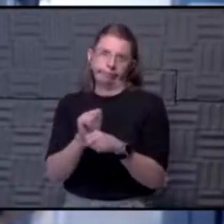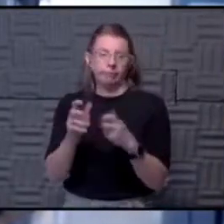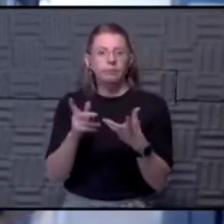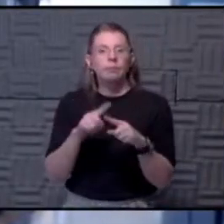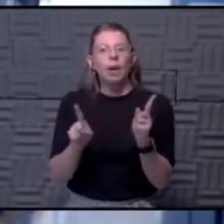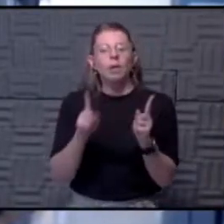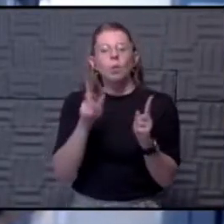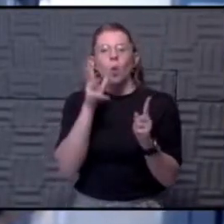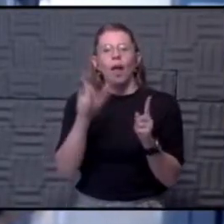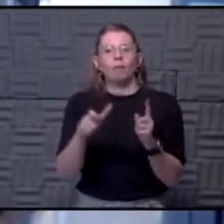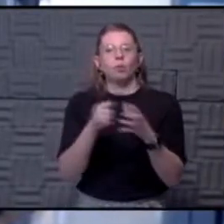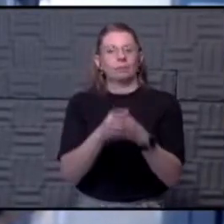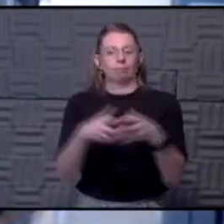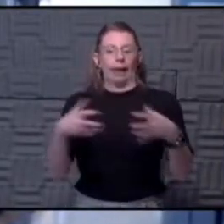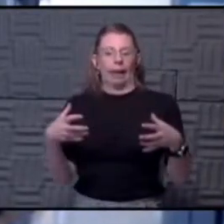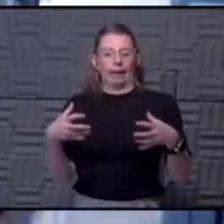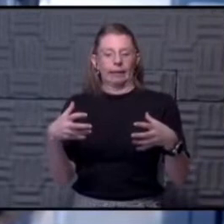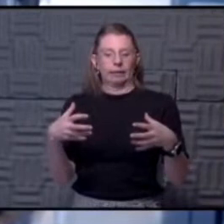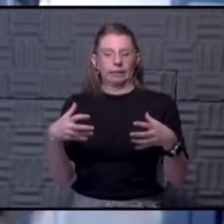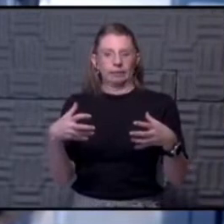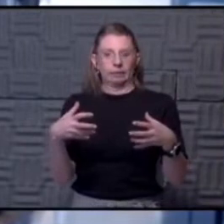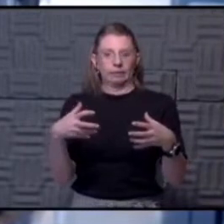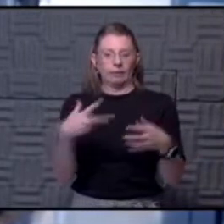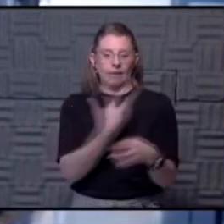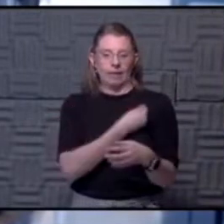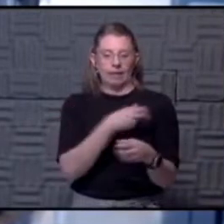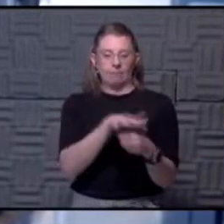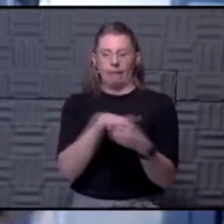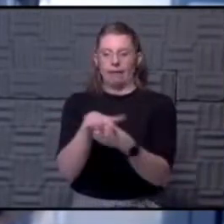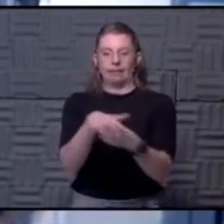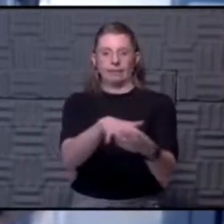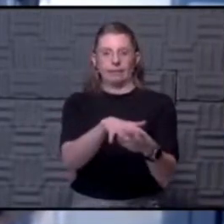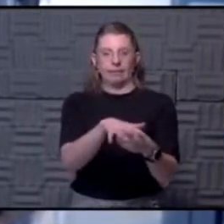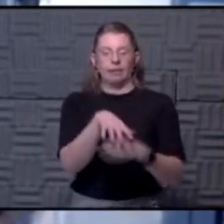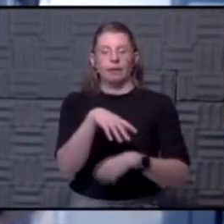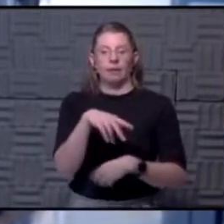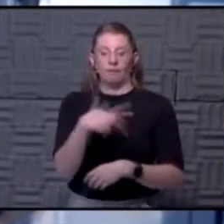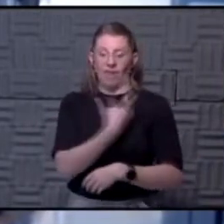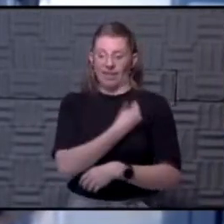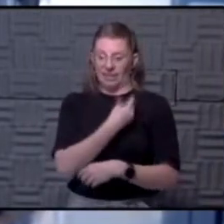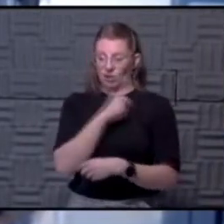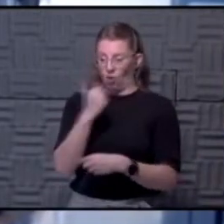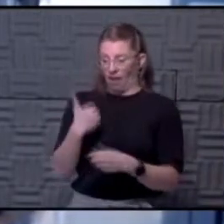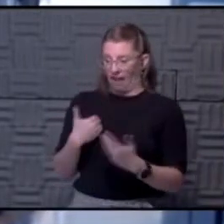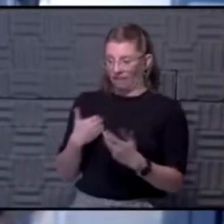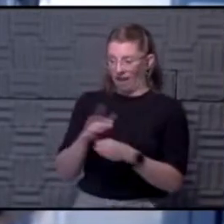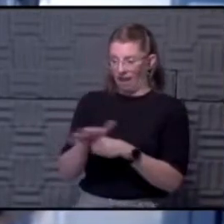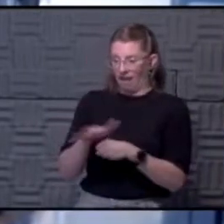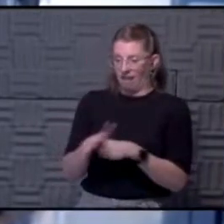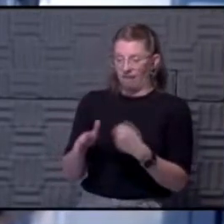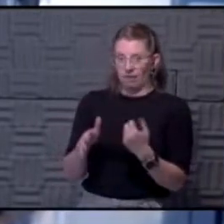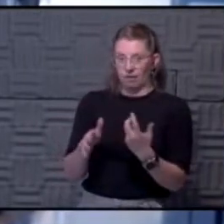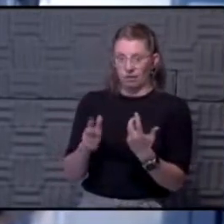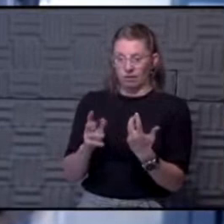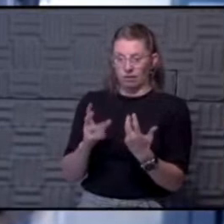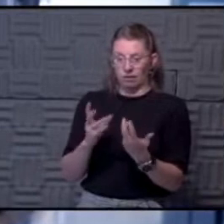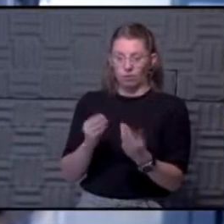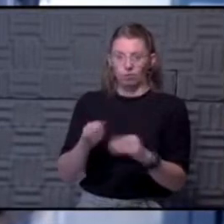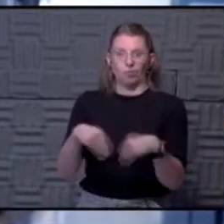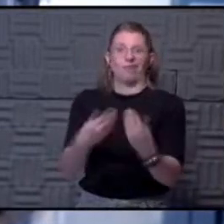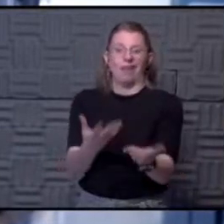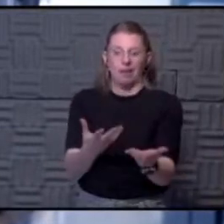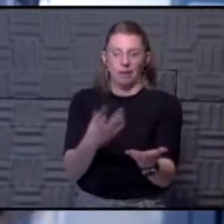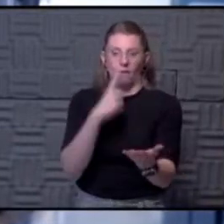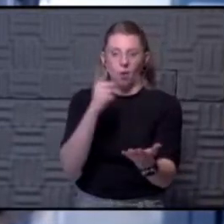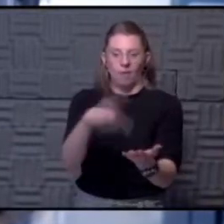have to expand the vaccinating base. We haven't had the vaccine to merit doing that yet, but we will. So it'll